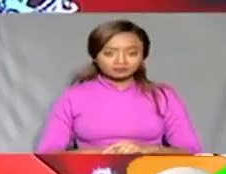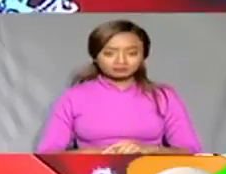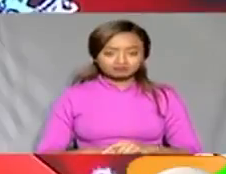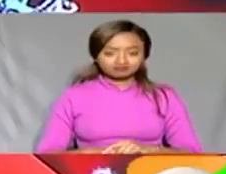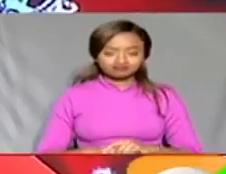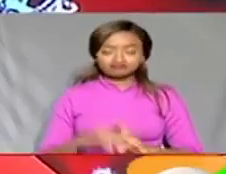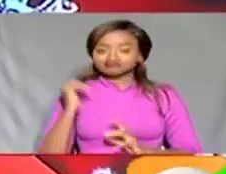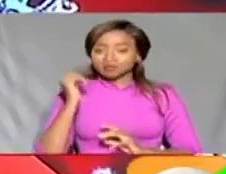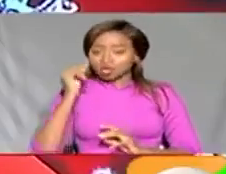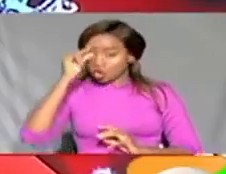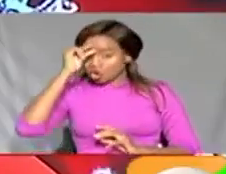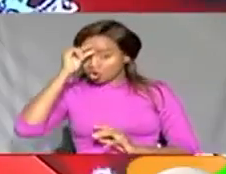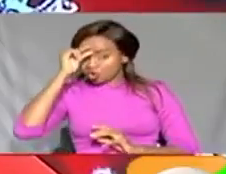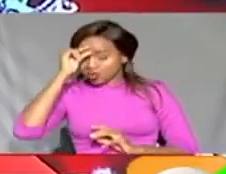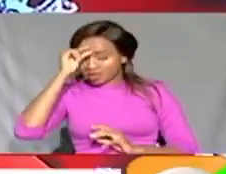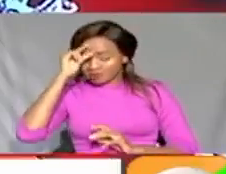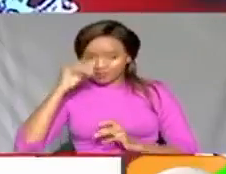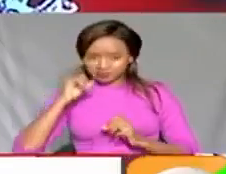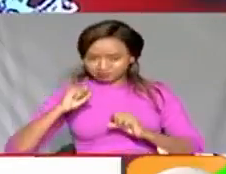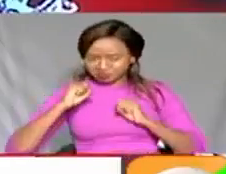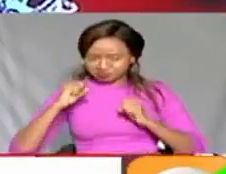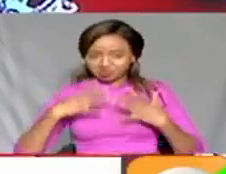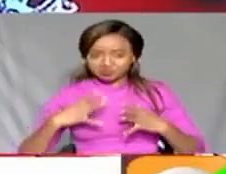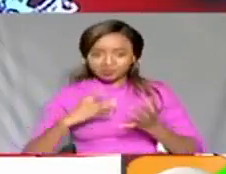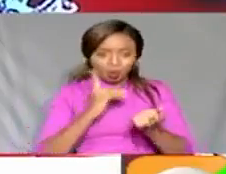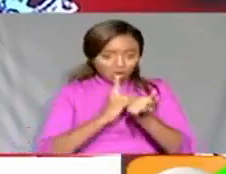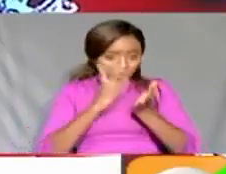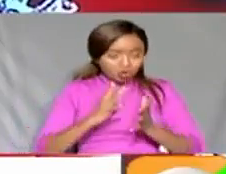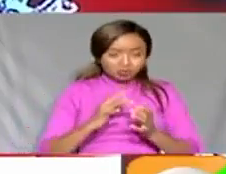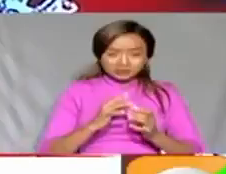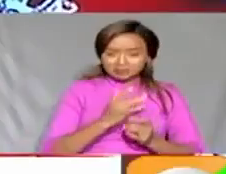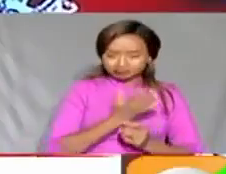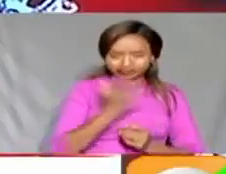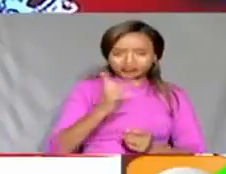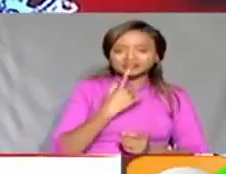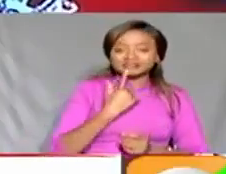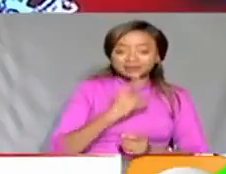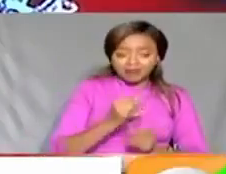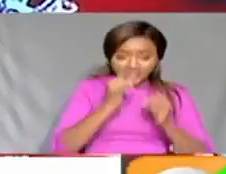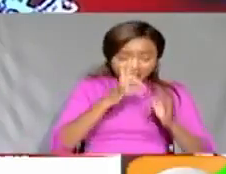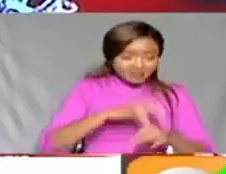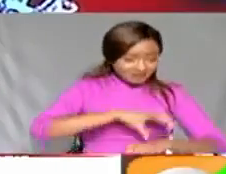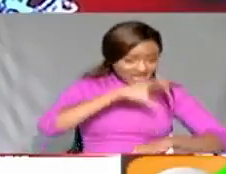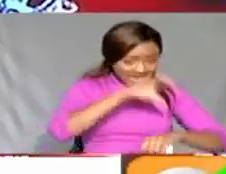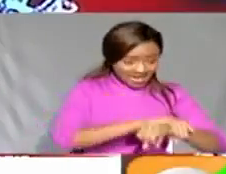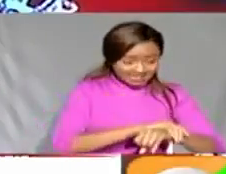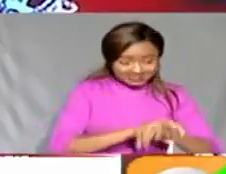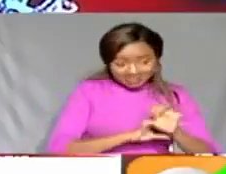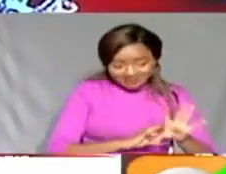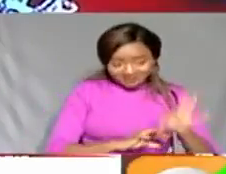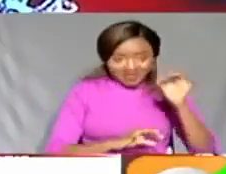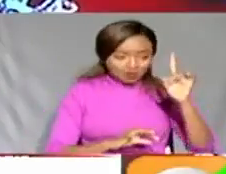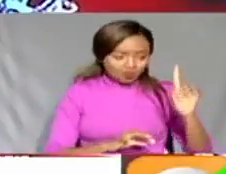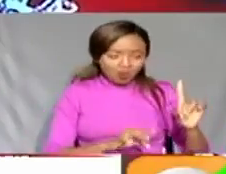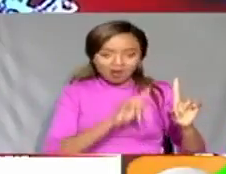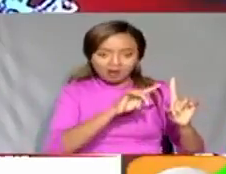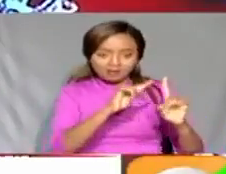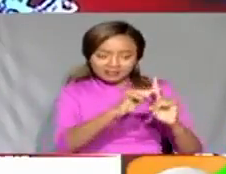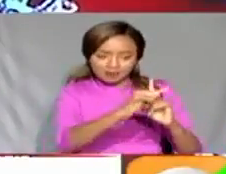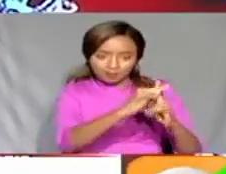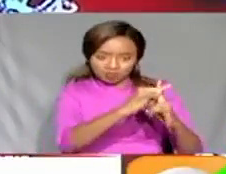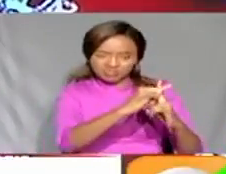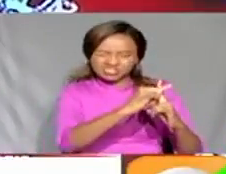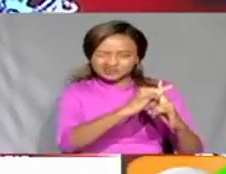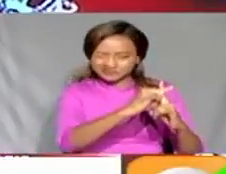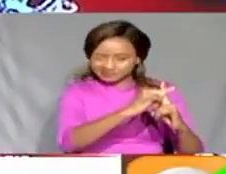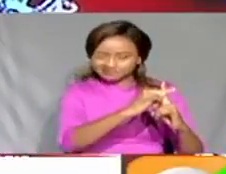Doctors and government officials now say that one person who tests positive for the new coronavirus could